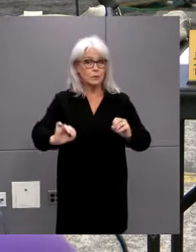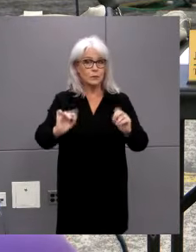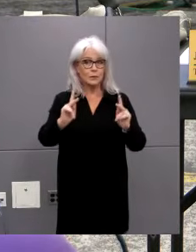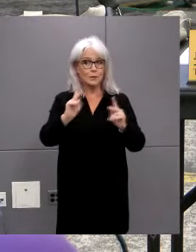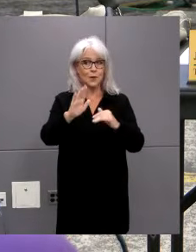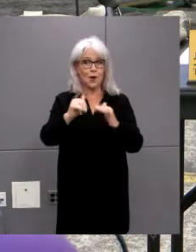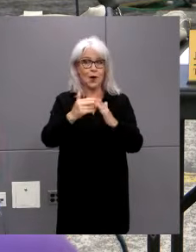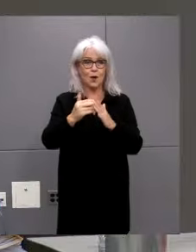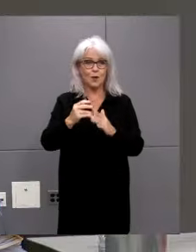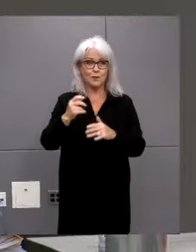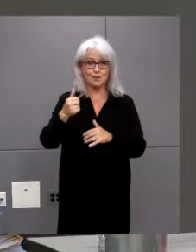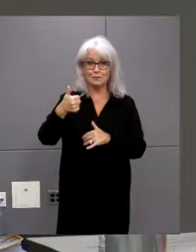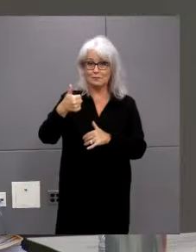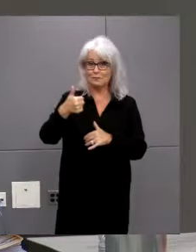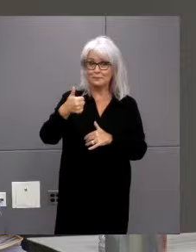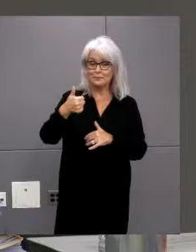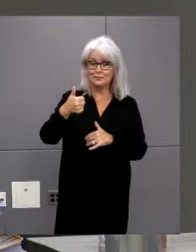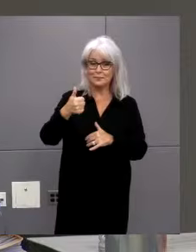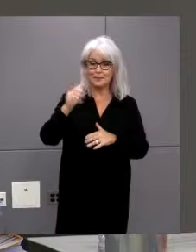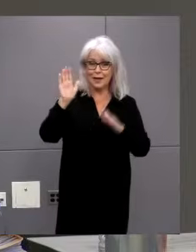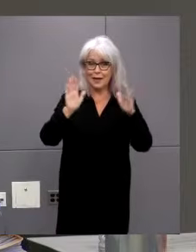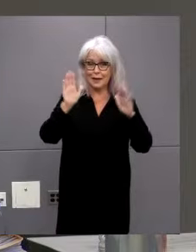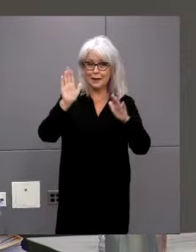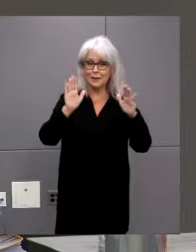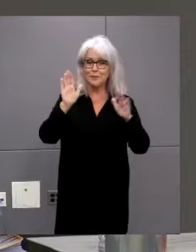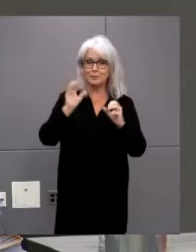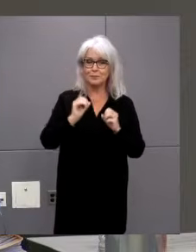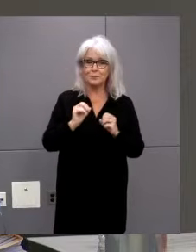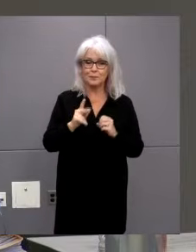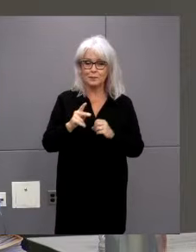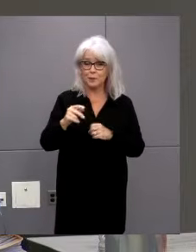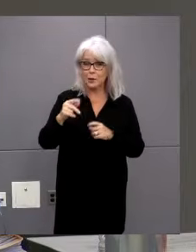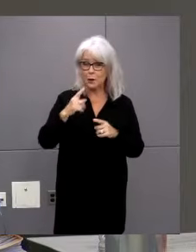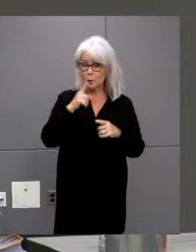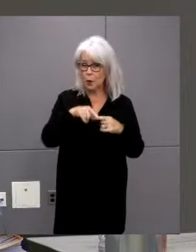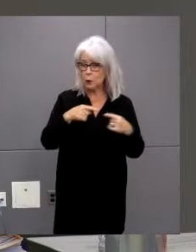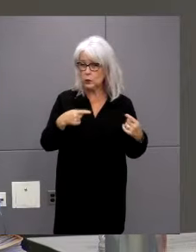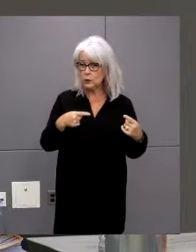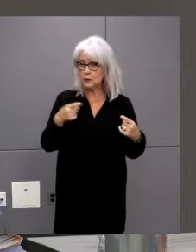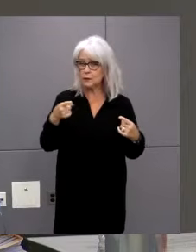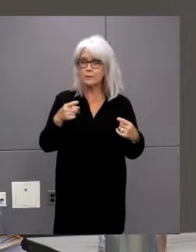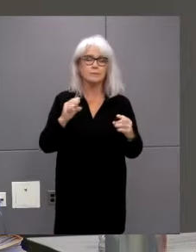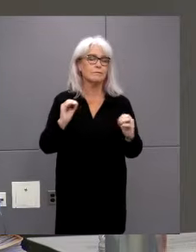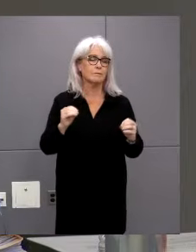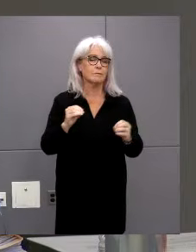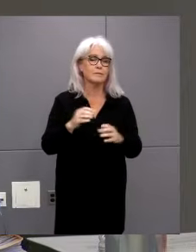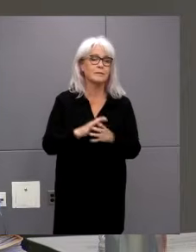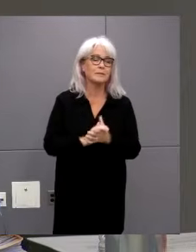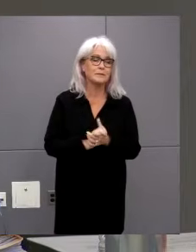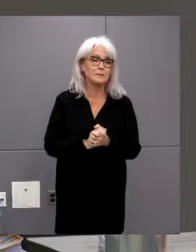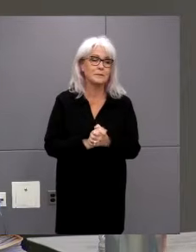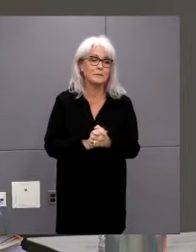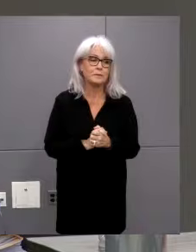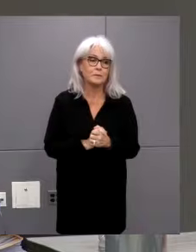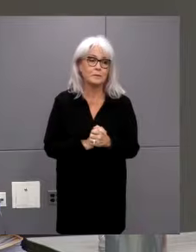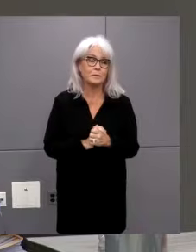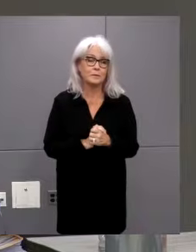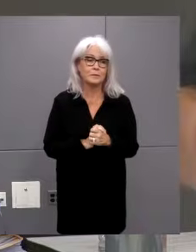All in favor? Aye. Aye. Opposed? Ayes have it.